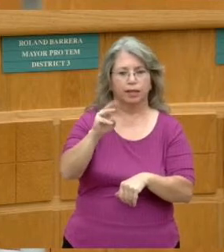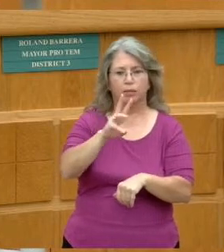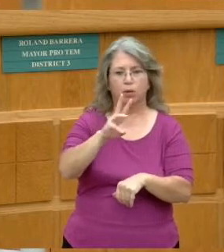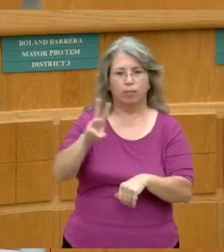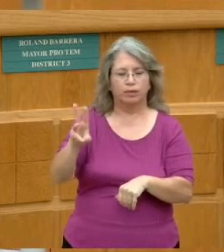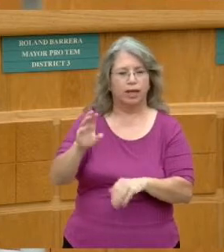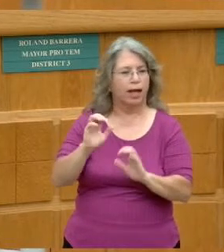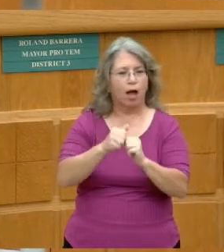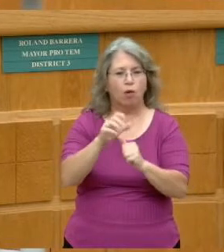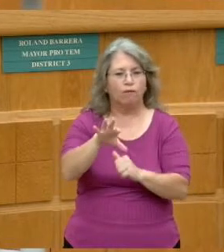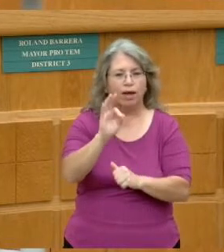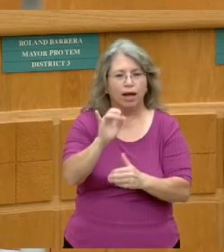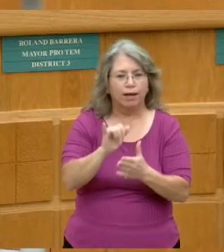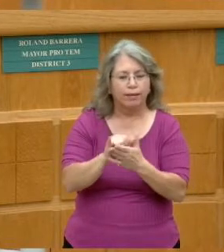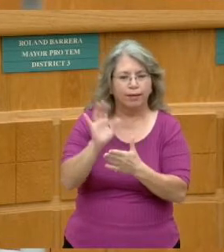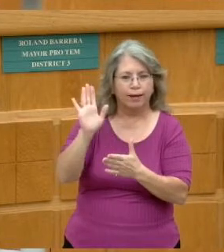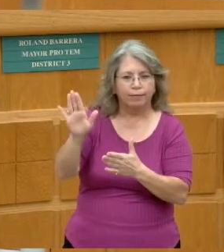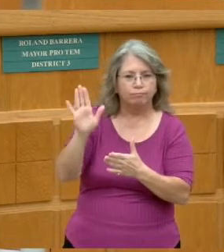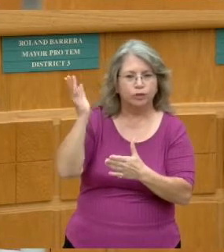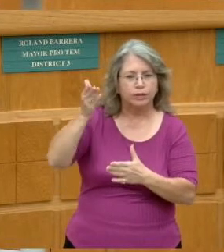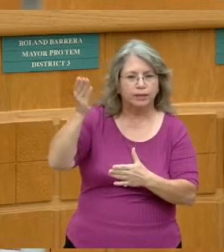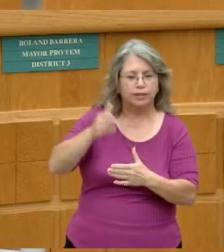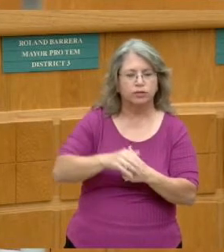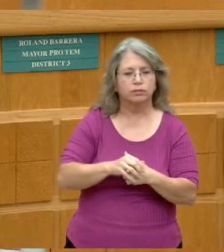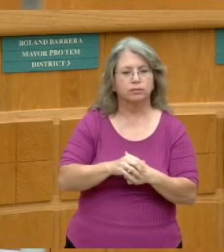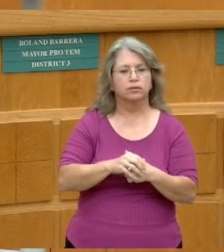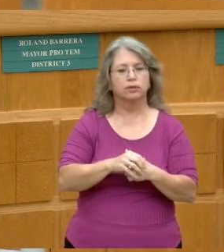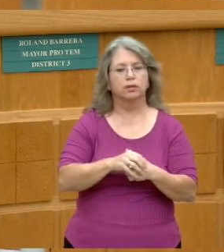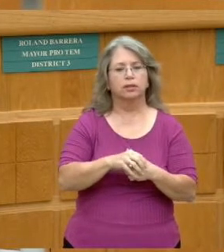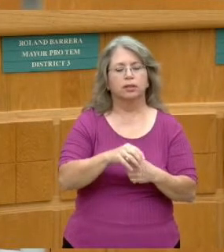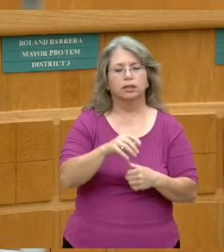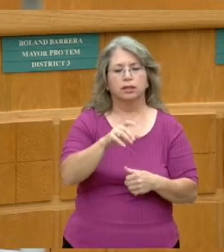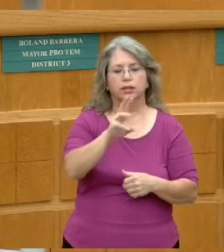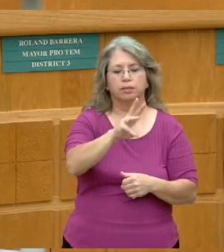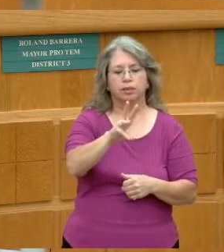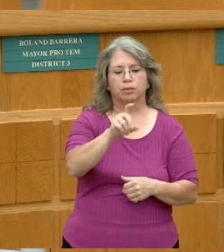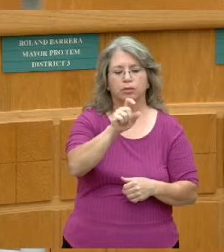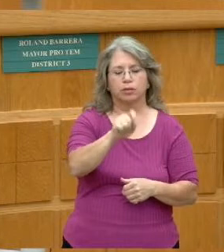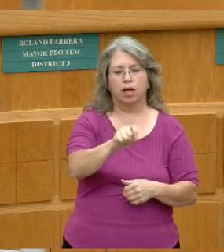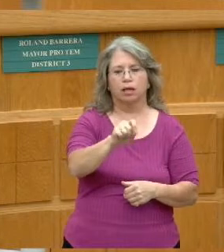where you can find the slides that Dr. Burr just went through is, it's